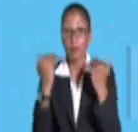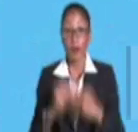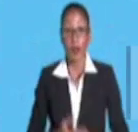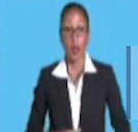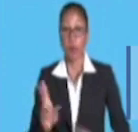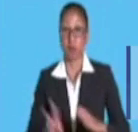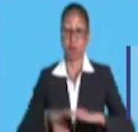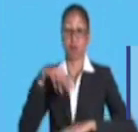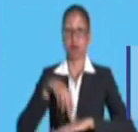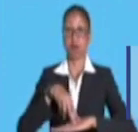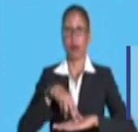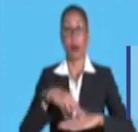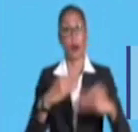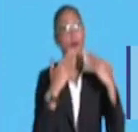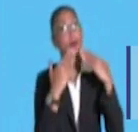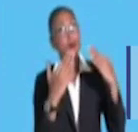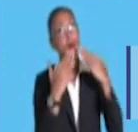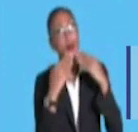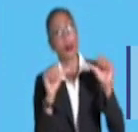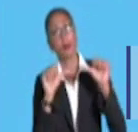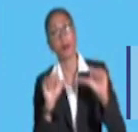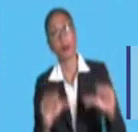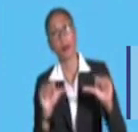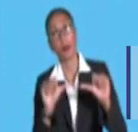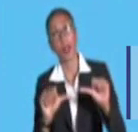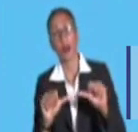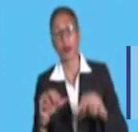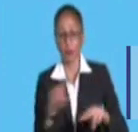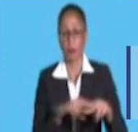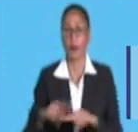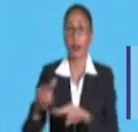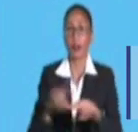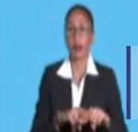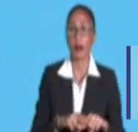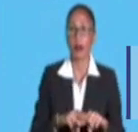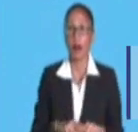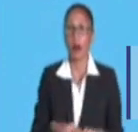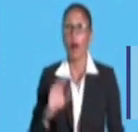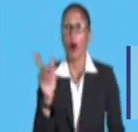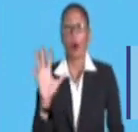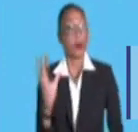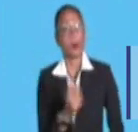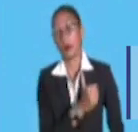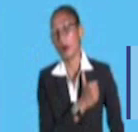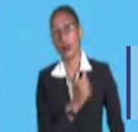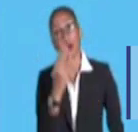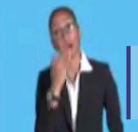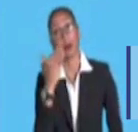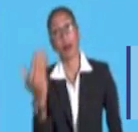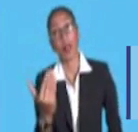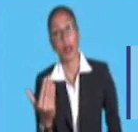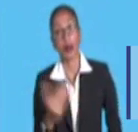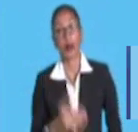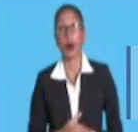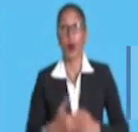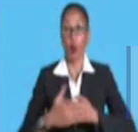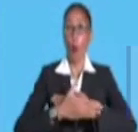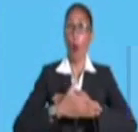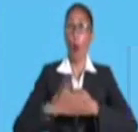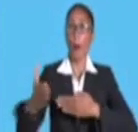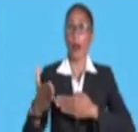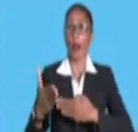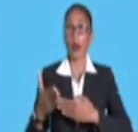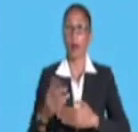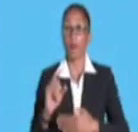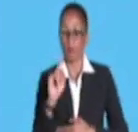I rise to thank His Excellency, the President of the Republic of Fiji, for his most gracious speech on the occasion of the opening and